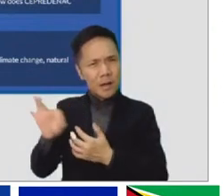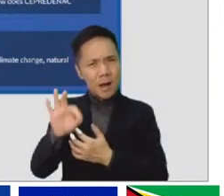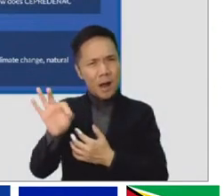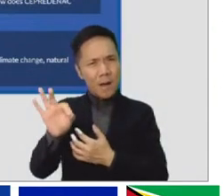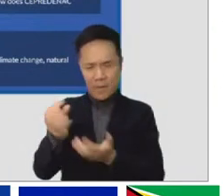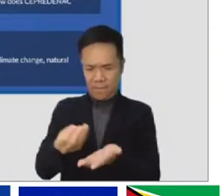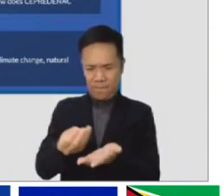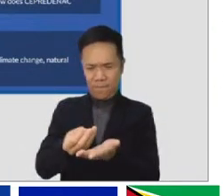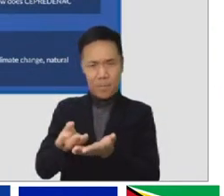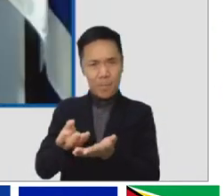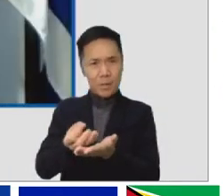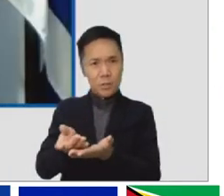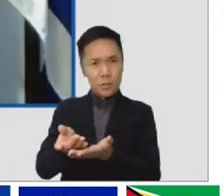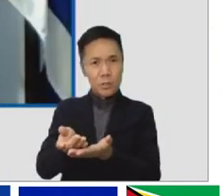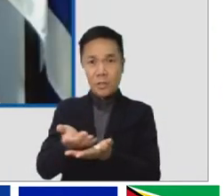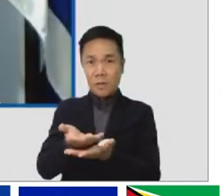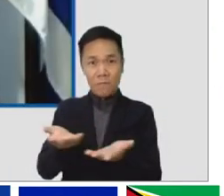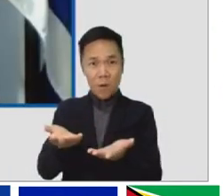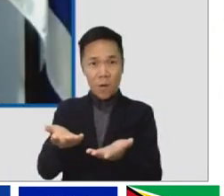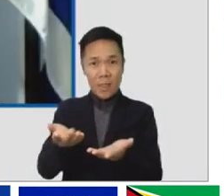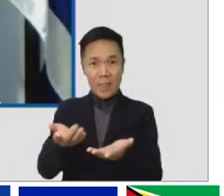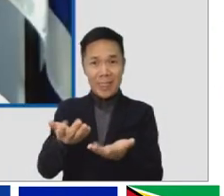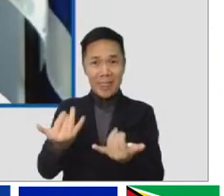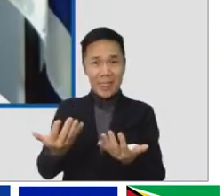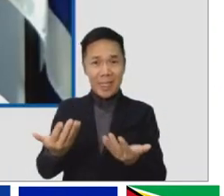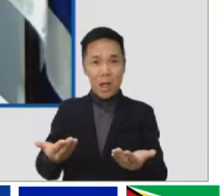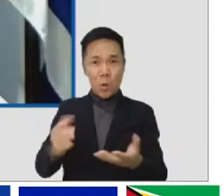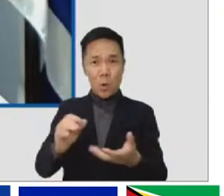happening with COVID-19.